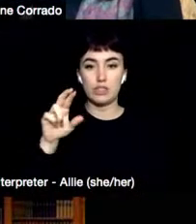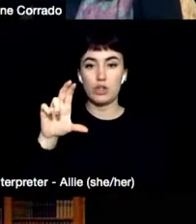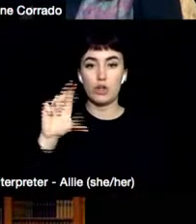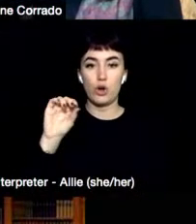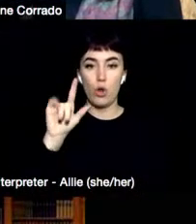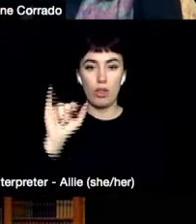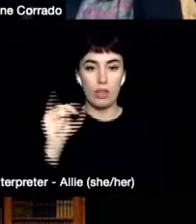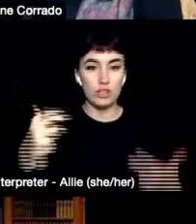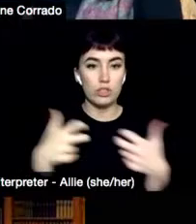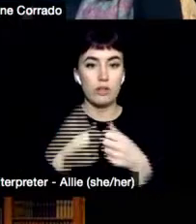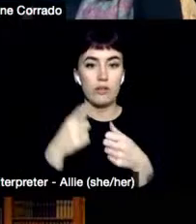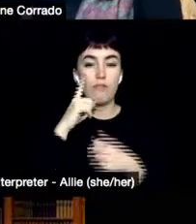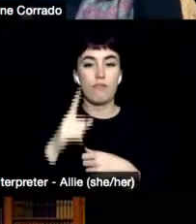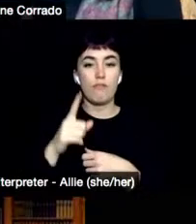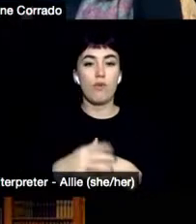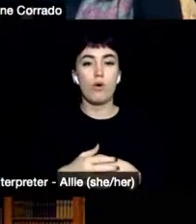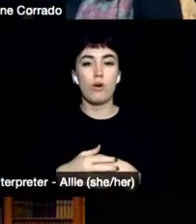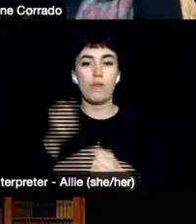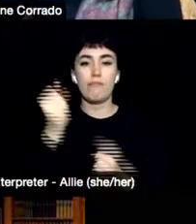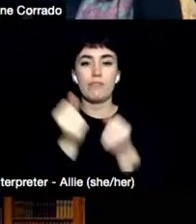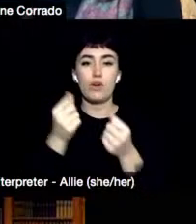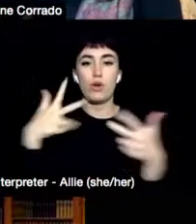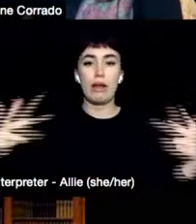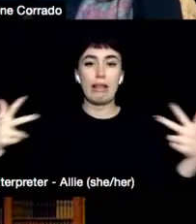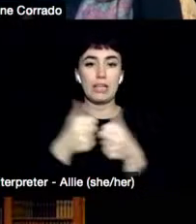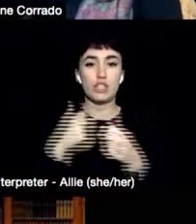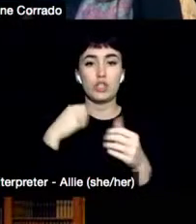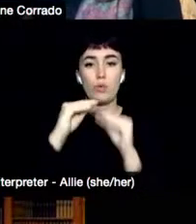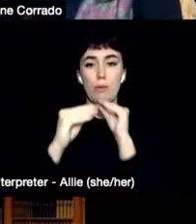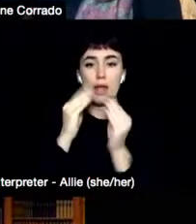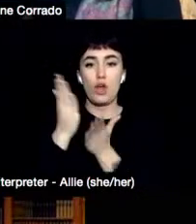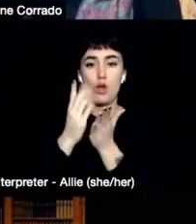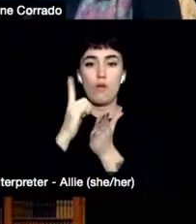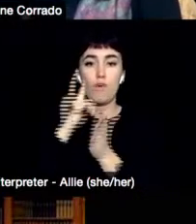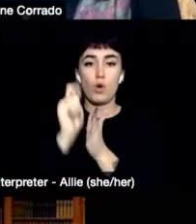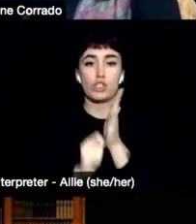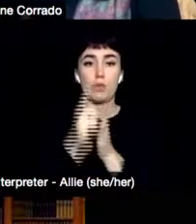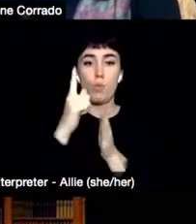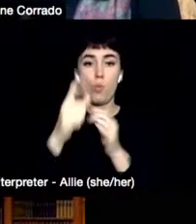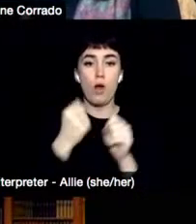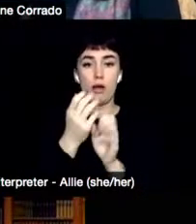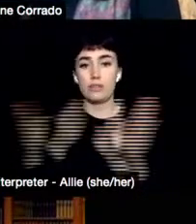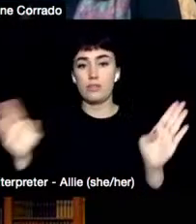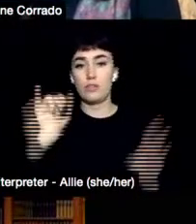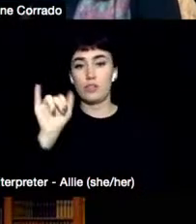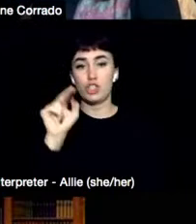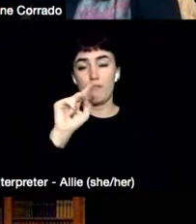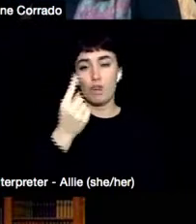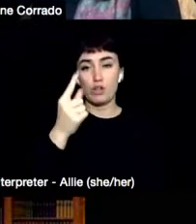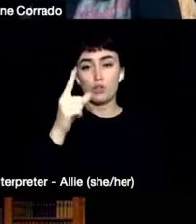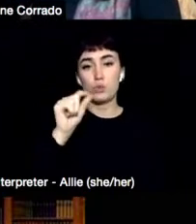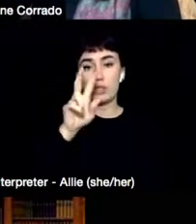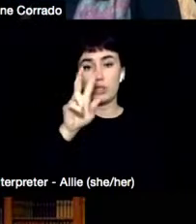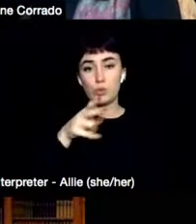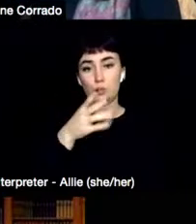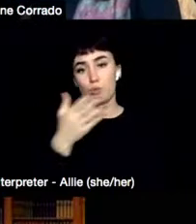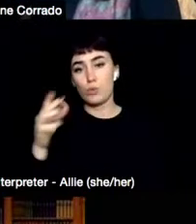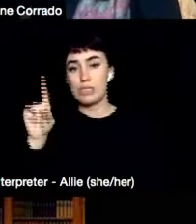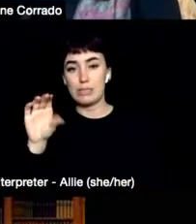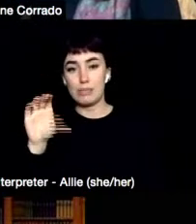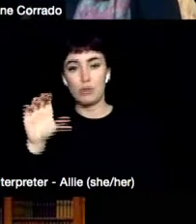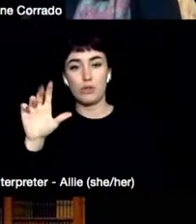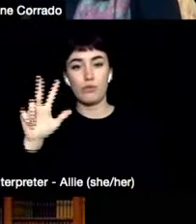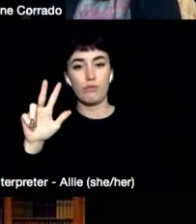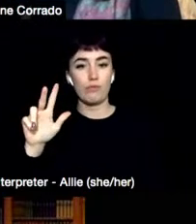provision of vehicle collision repair services for a term of 1 year from January 1, 2022 through